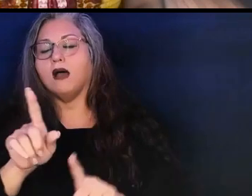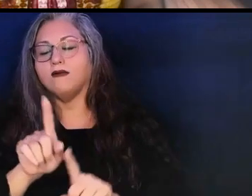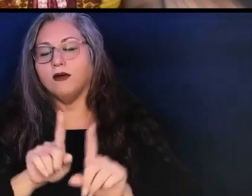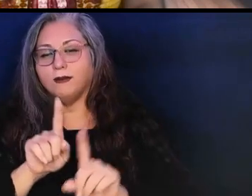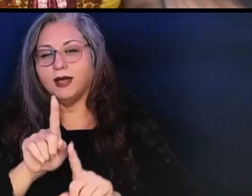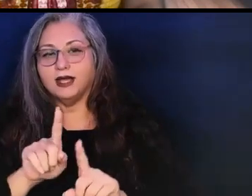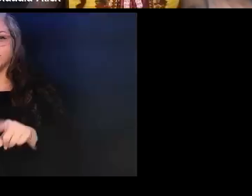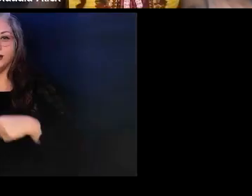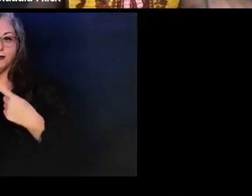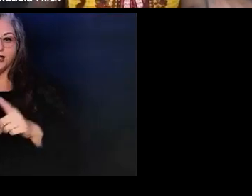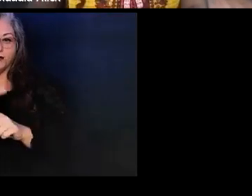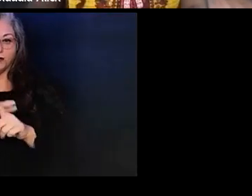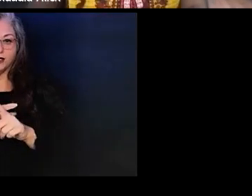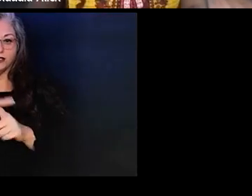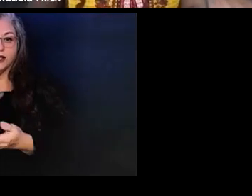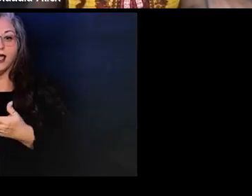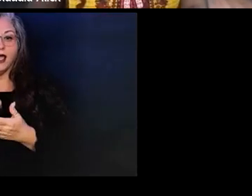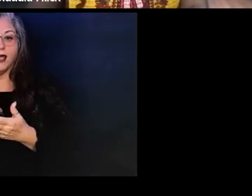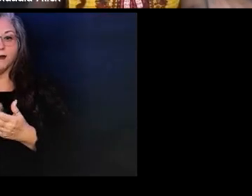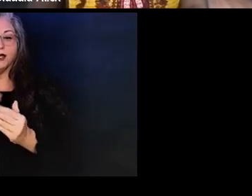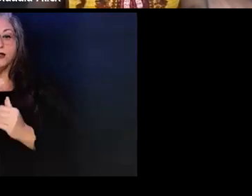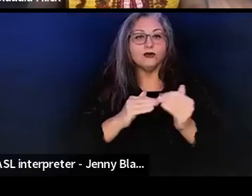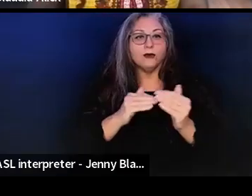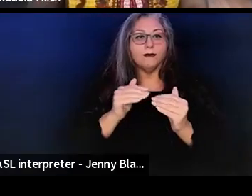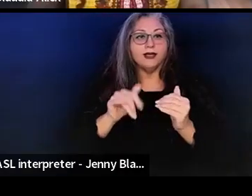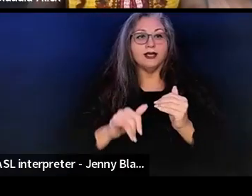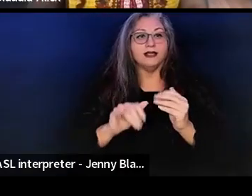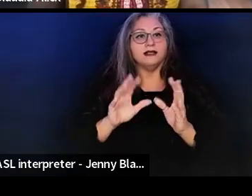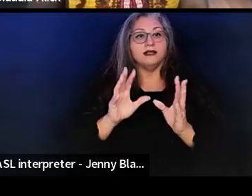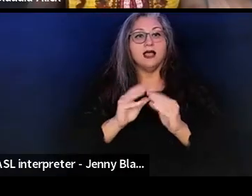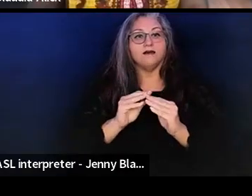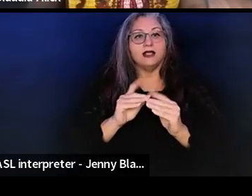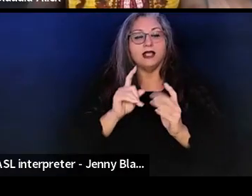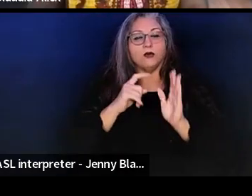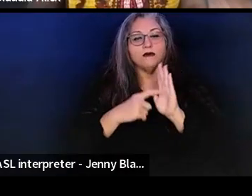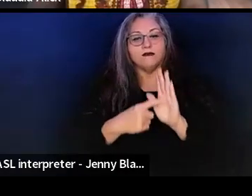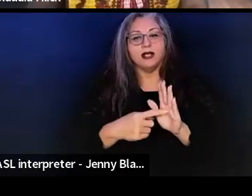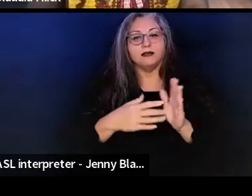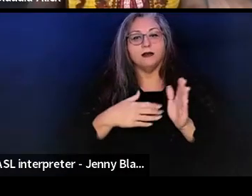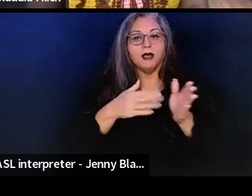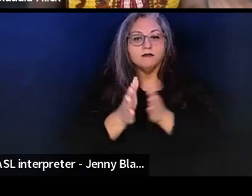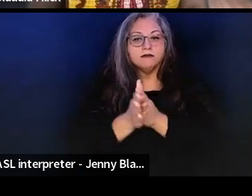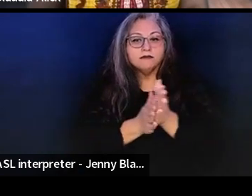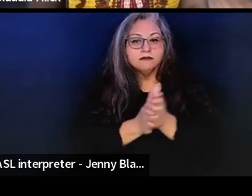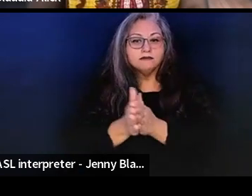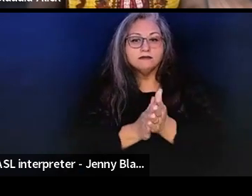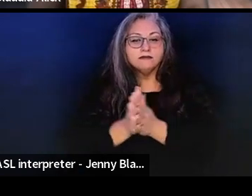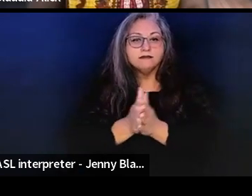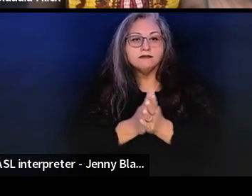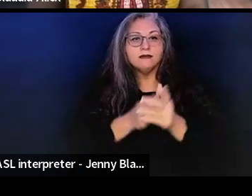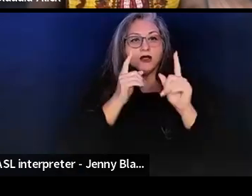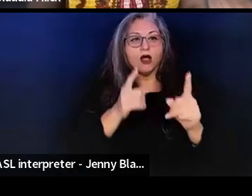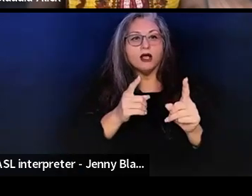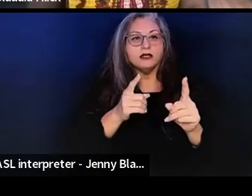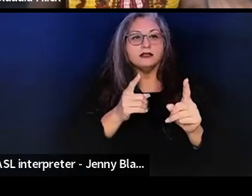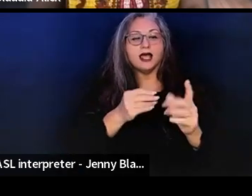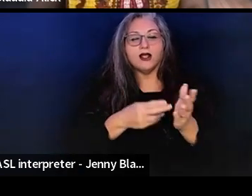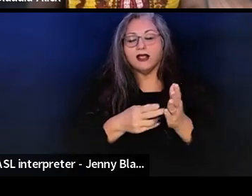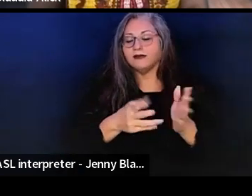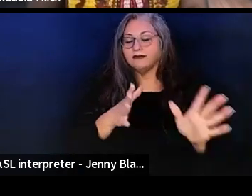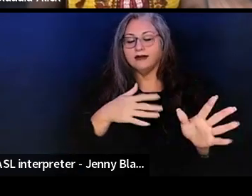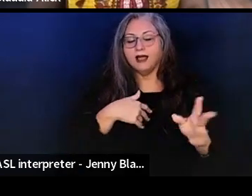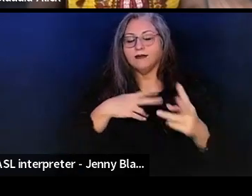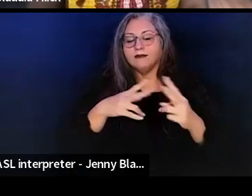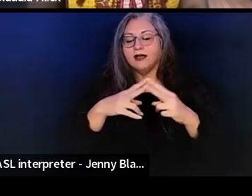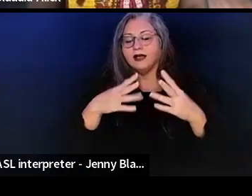3 months. She has helped me build a conference that reflects the causes that I am passionate about in an authentic and innovative way, and I could not be more